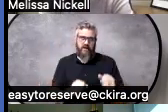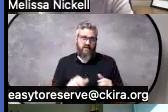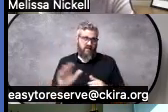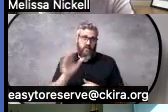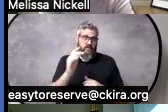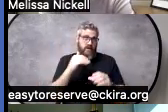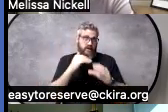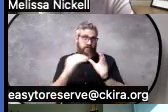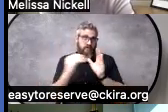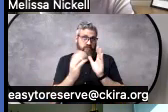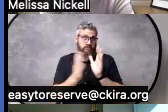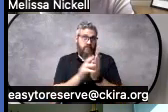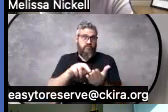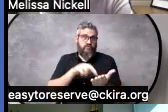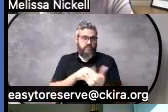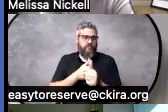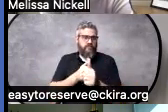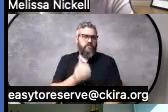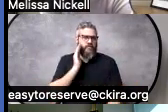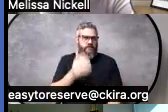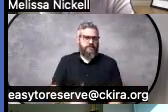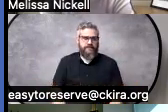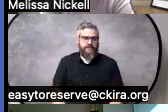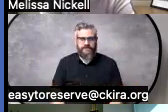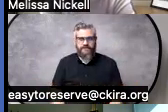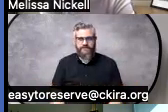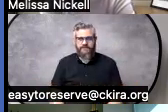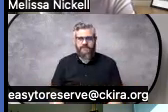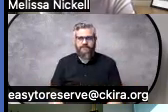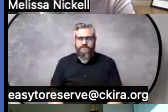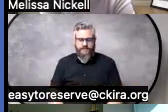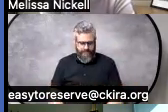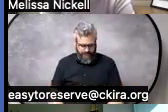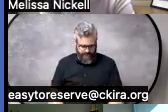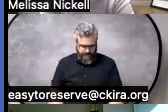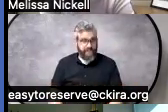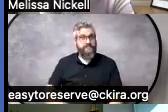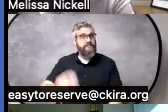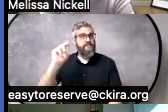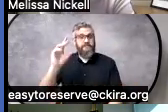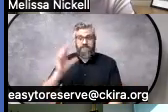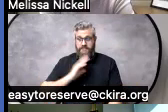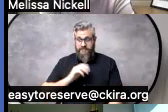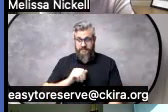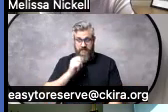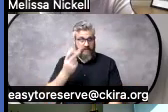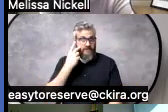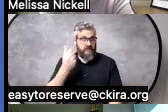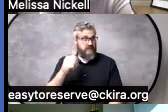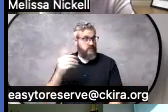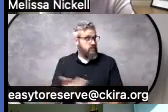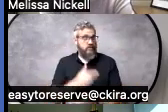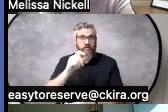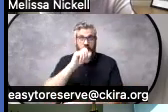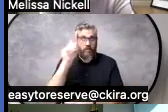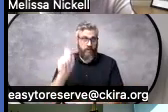use to register for today's session. All right, well, I don't see any new questions, so I will